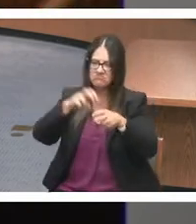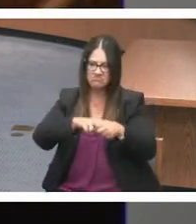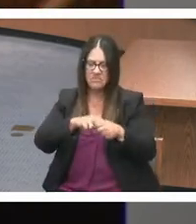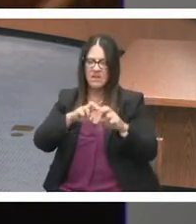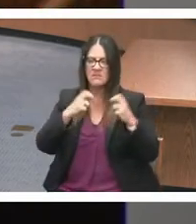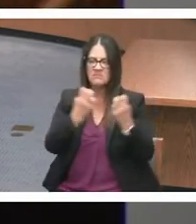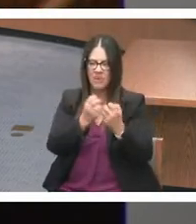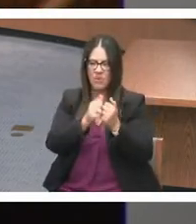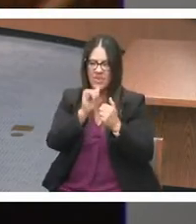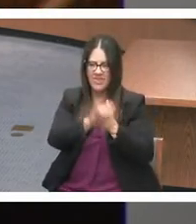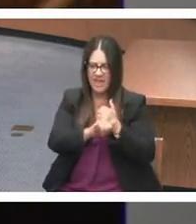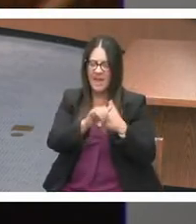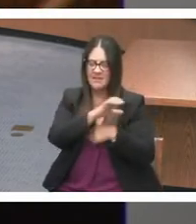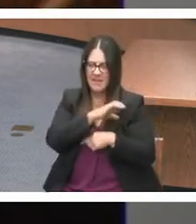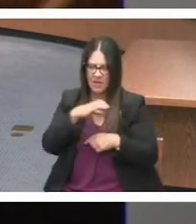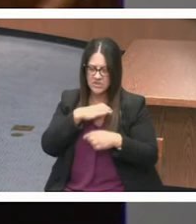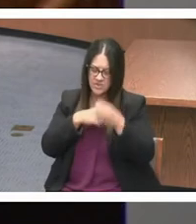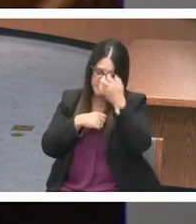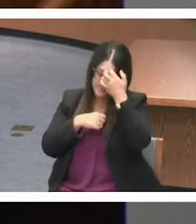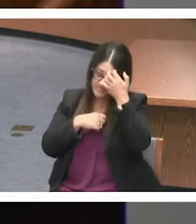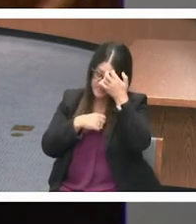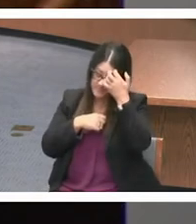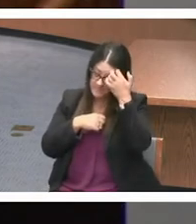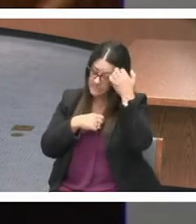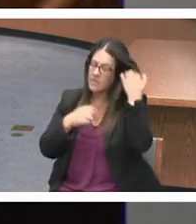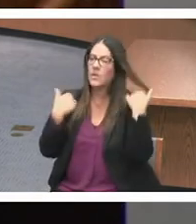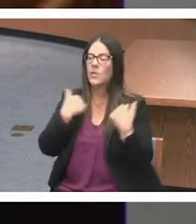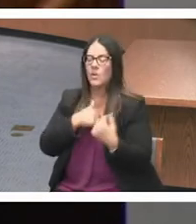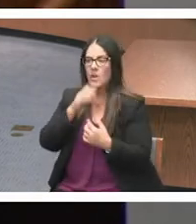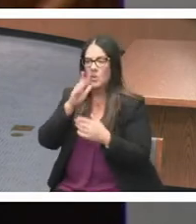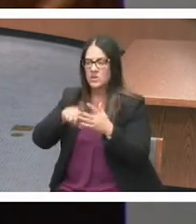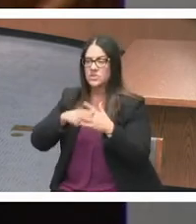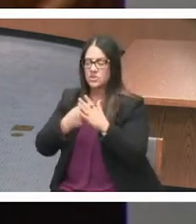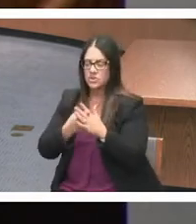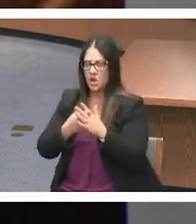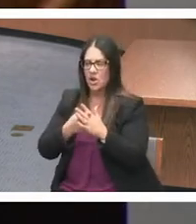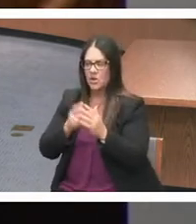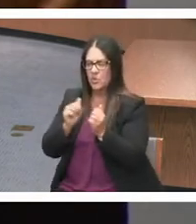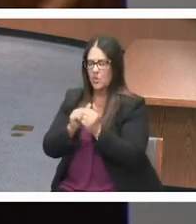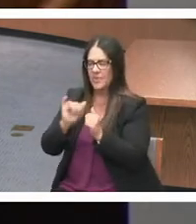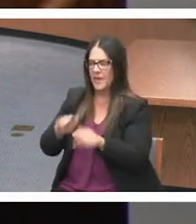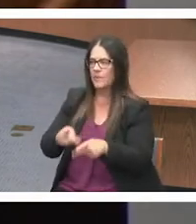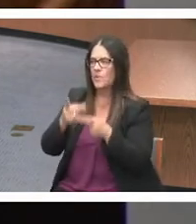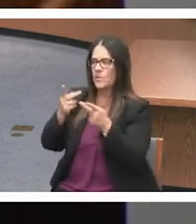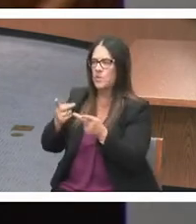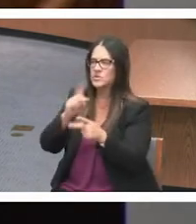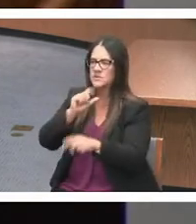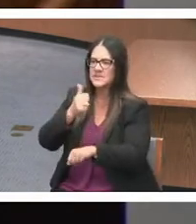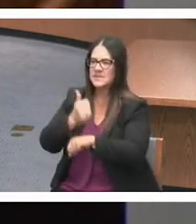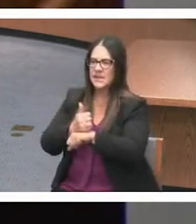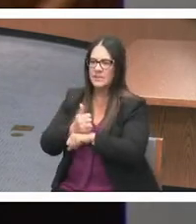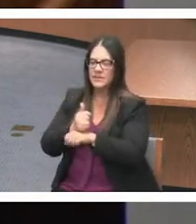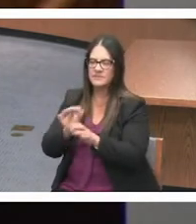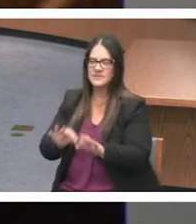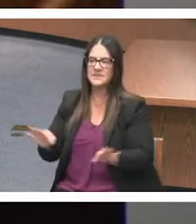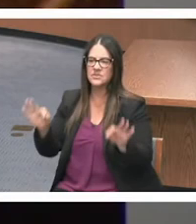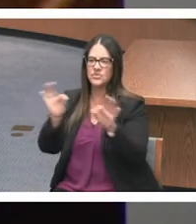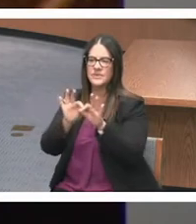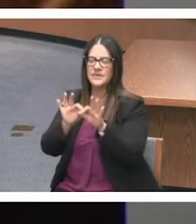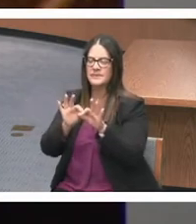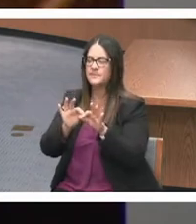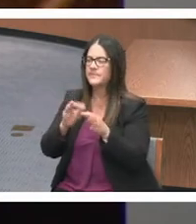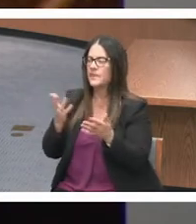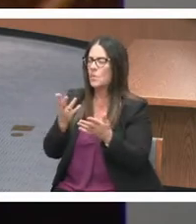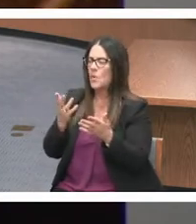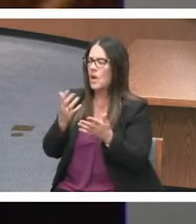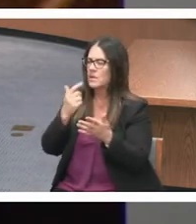work, may not, may be connected, may not, we're going to start, at least this is our proposal, with establishing essentially